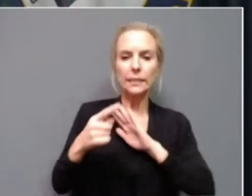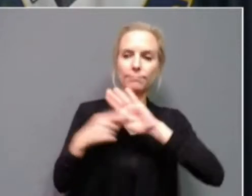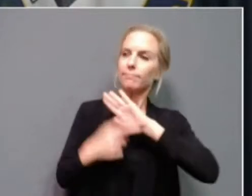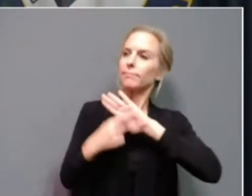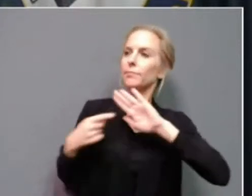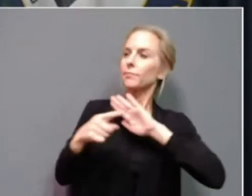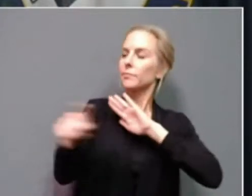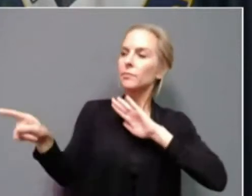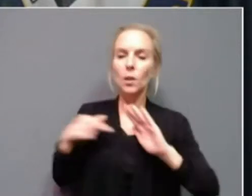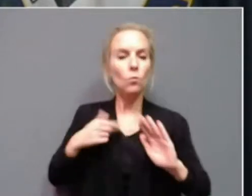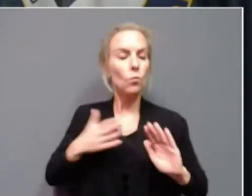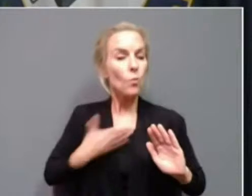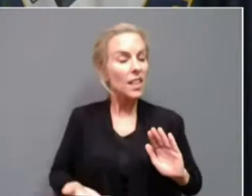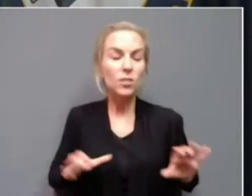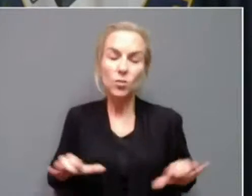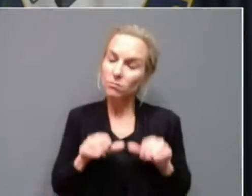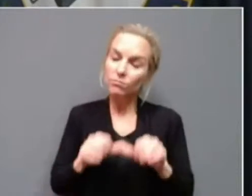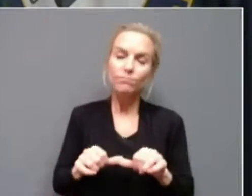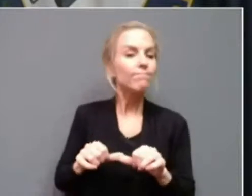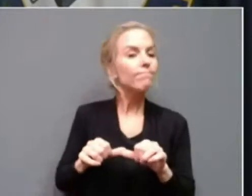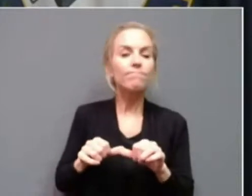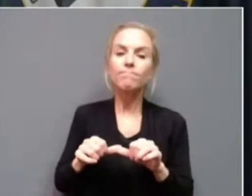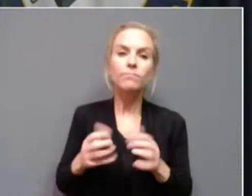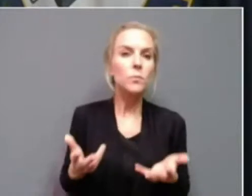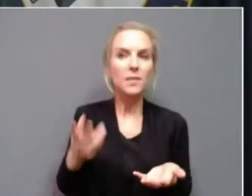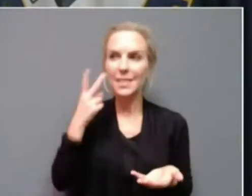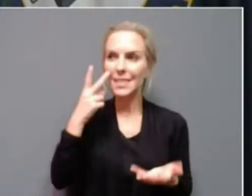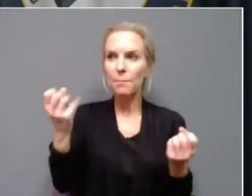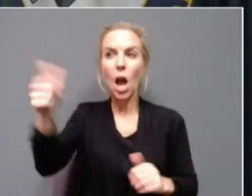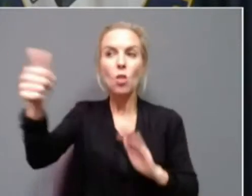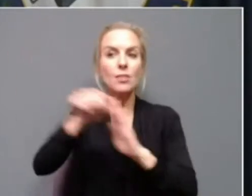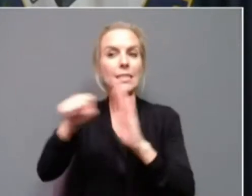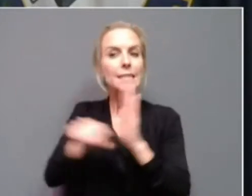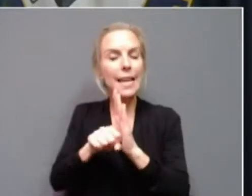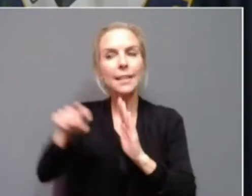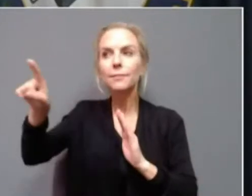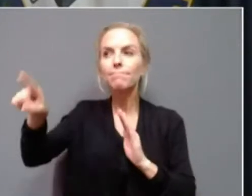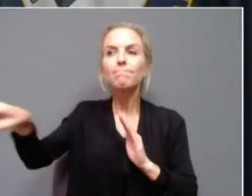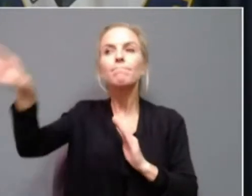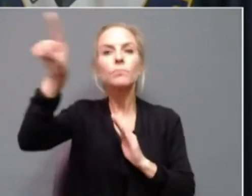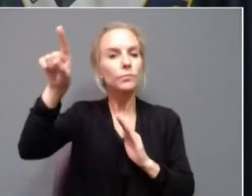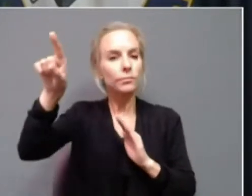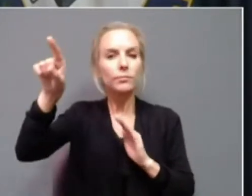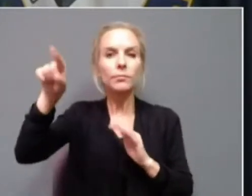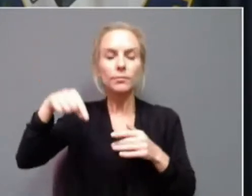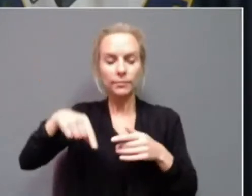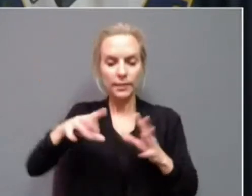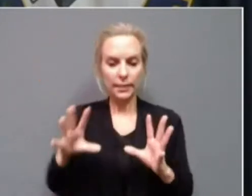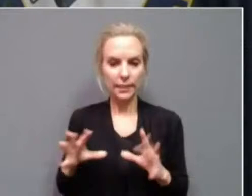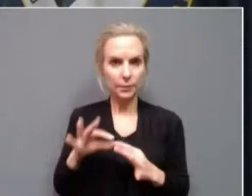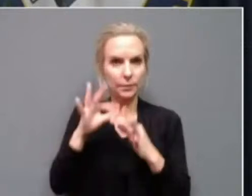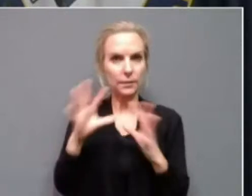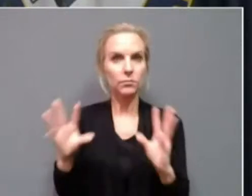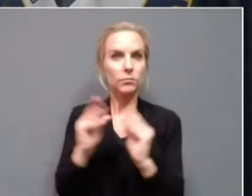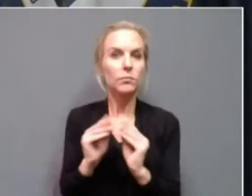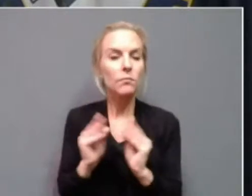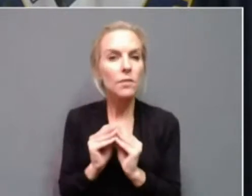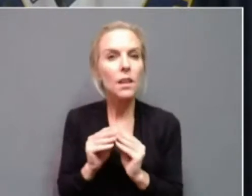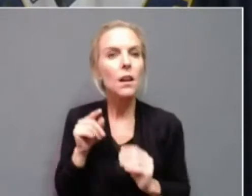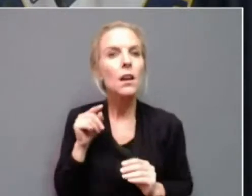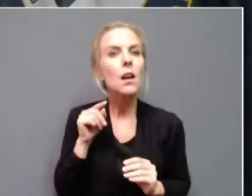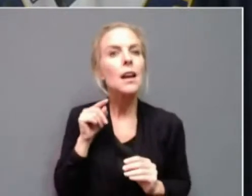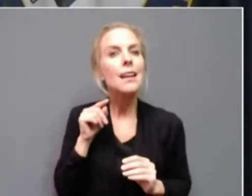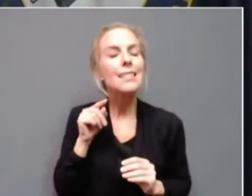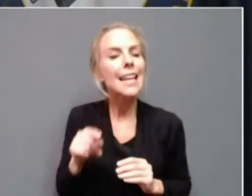in states that have come together, that have had these types of sessions, they've even removed the authority of local